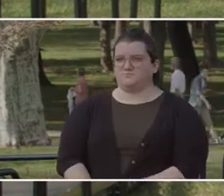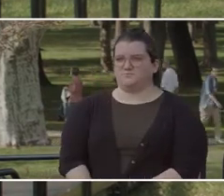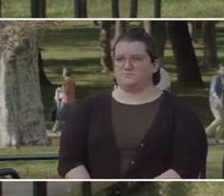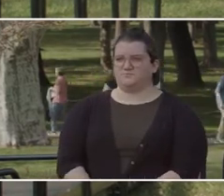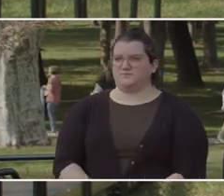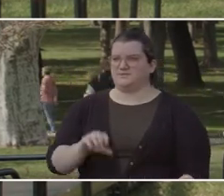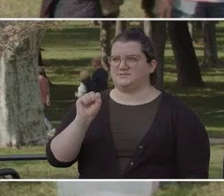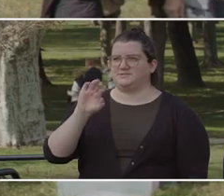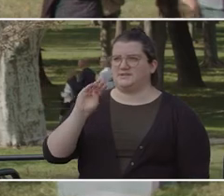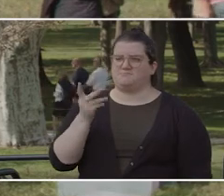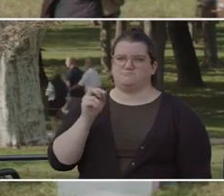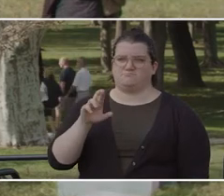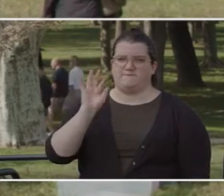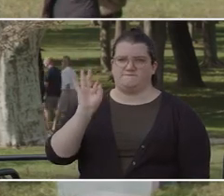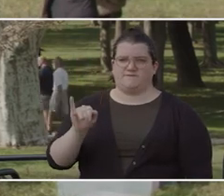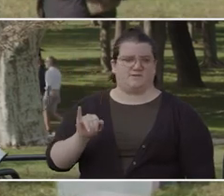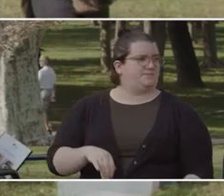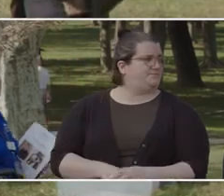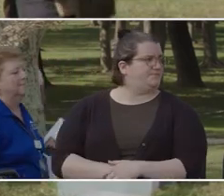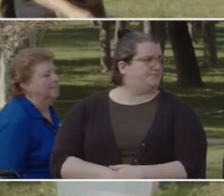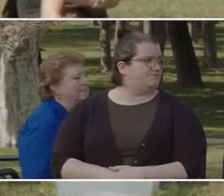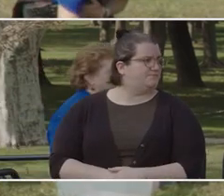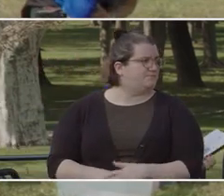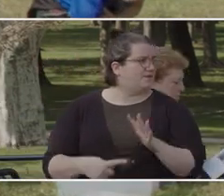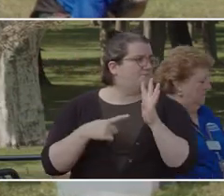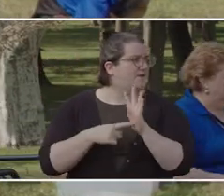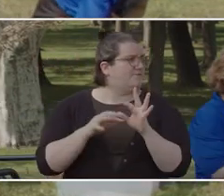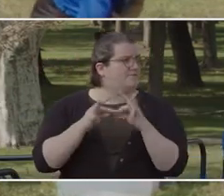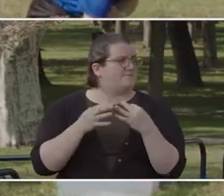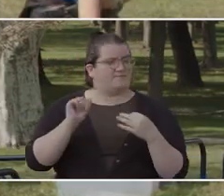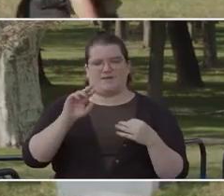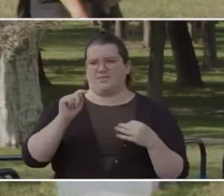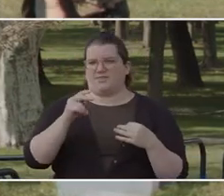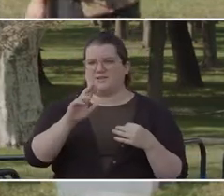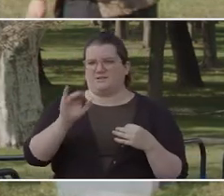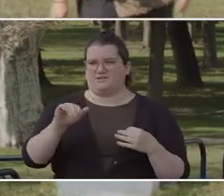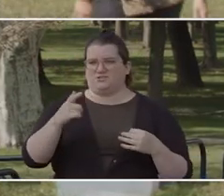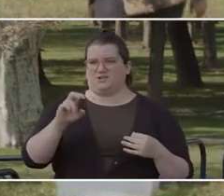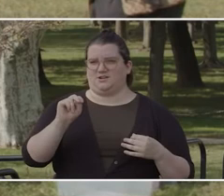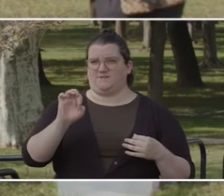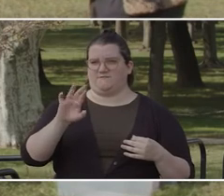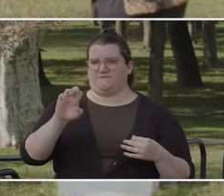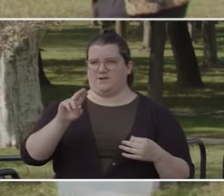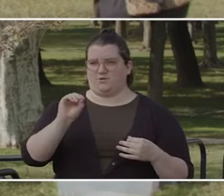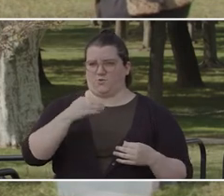1969-1971. Semper Fi. On behalf of the family of Anthony Genovrino, Marine Corps, served in